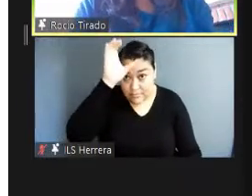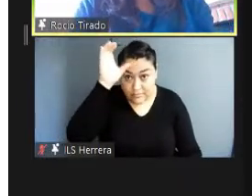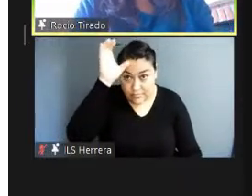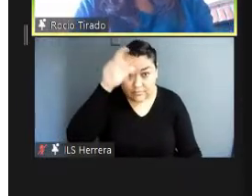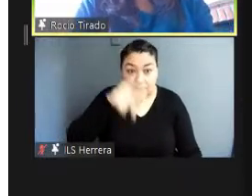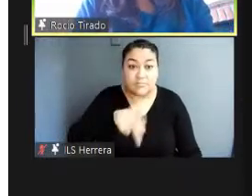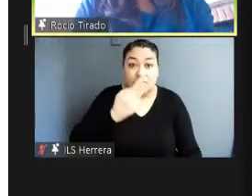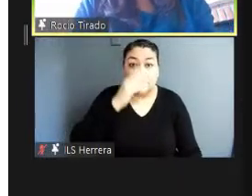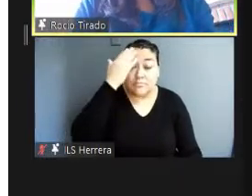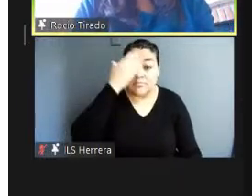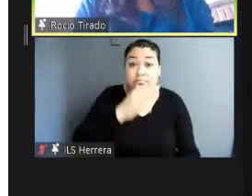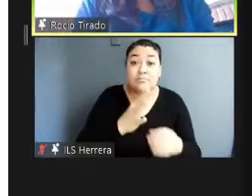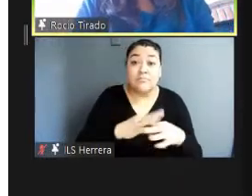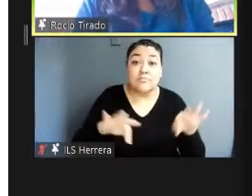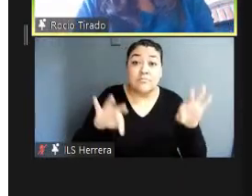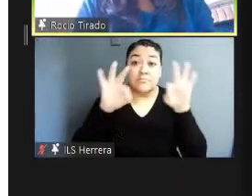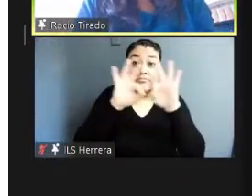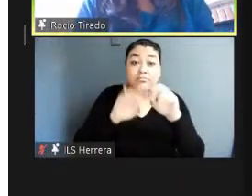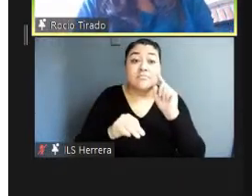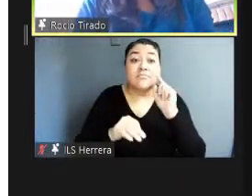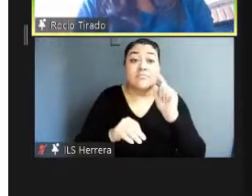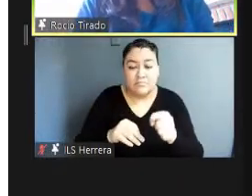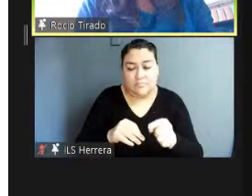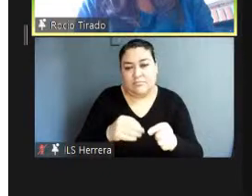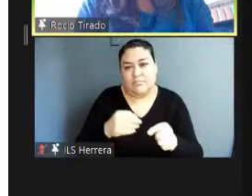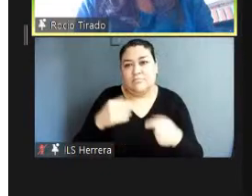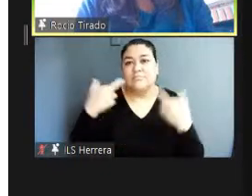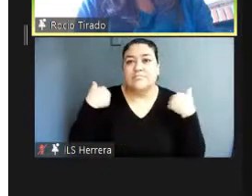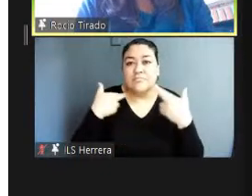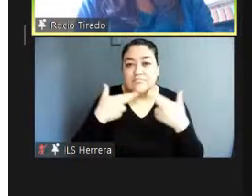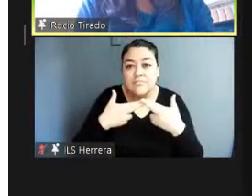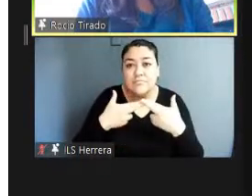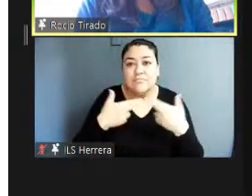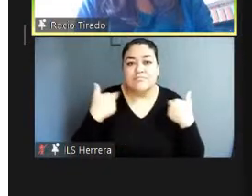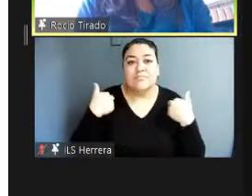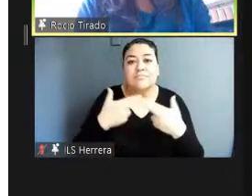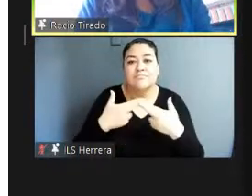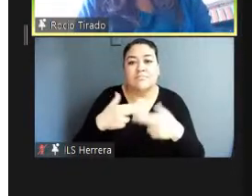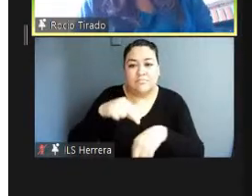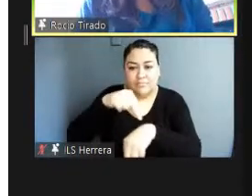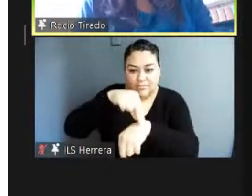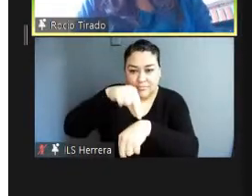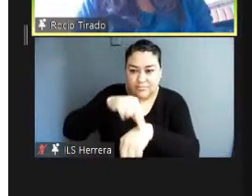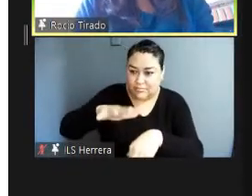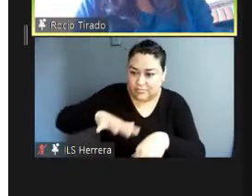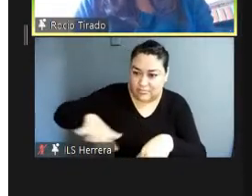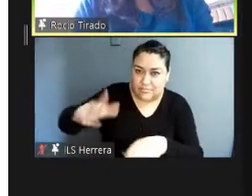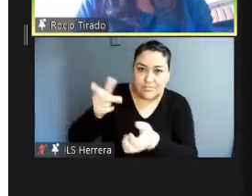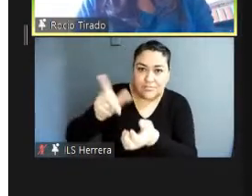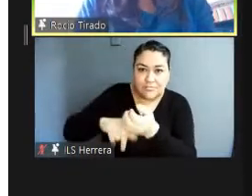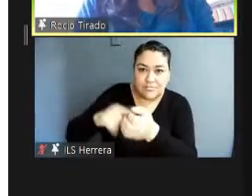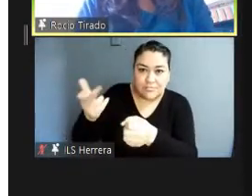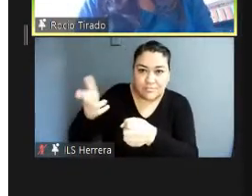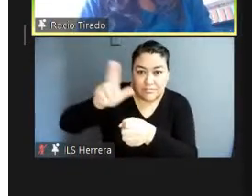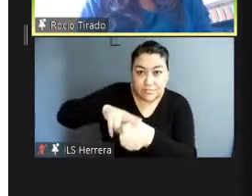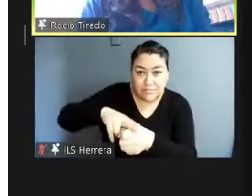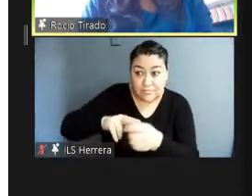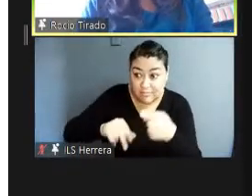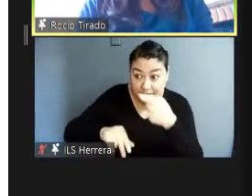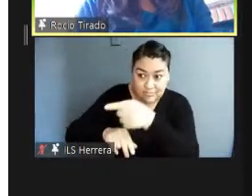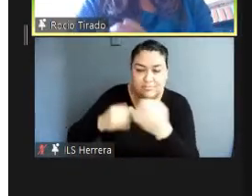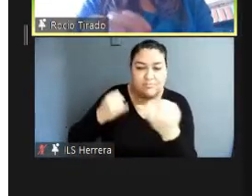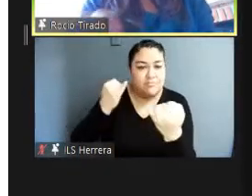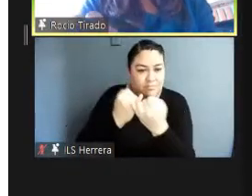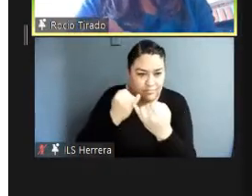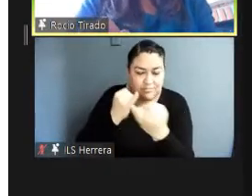This is important for those who are in basic sciences, but it will also be relevant for professors who are in the clinical area or the hospital